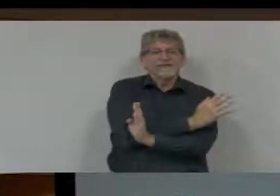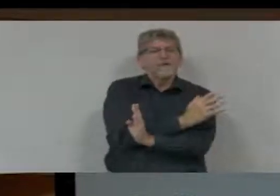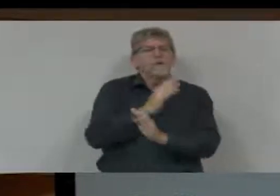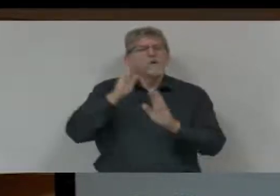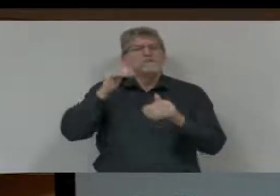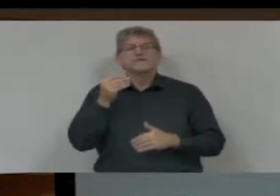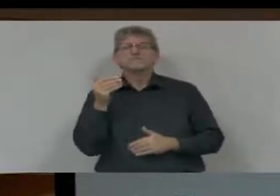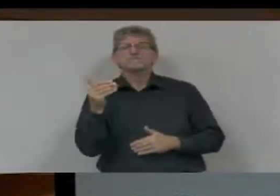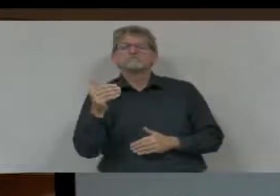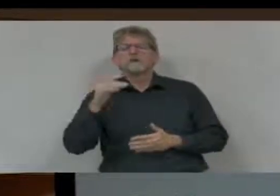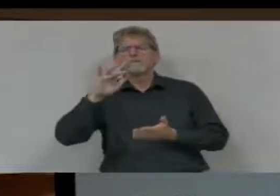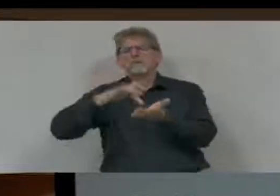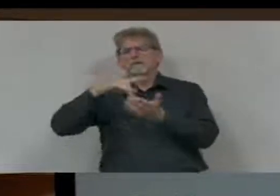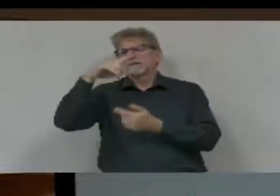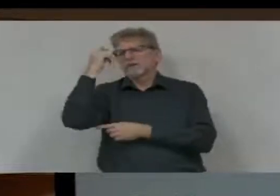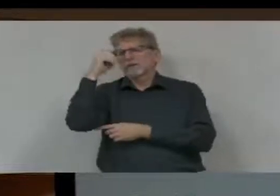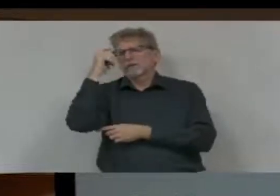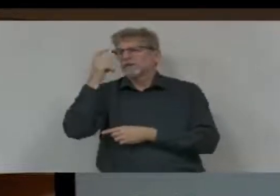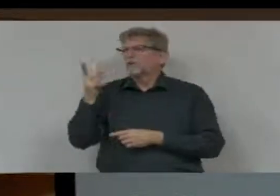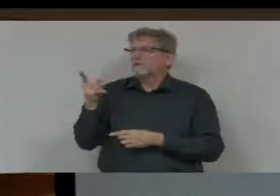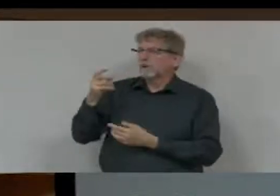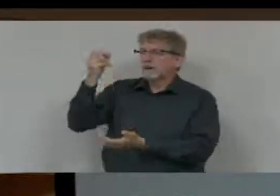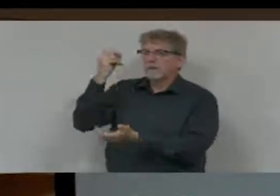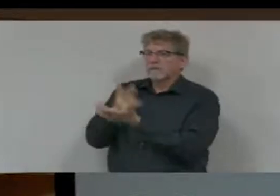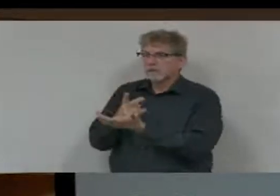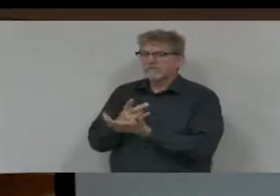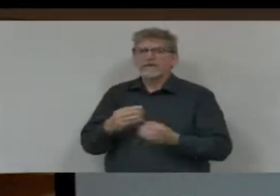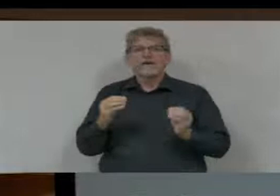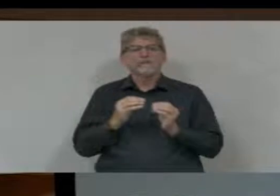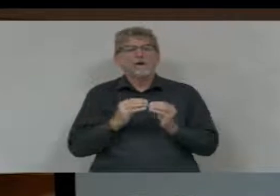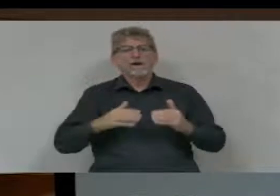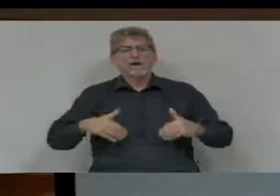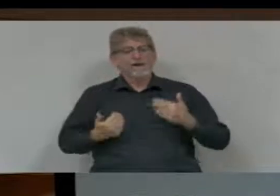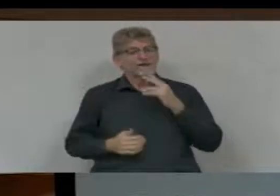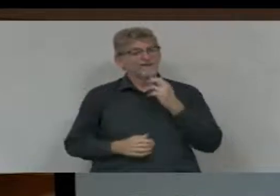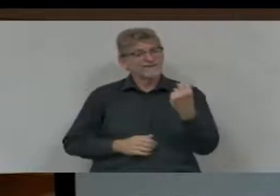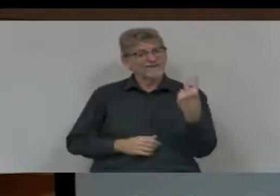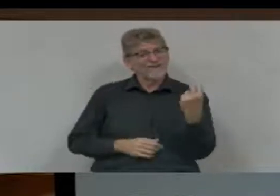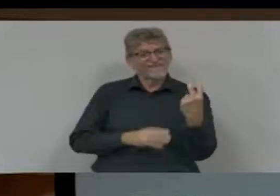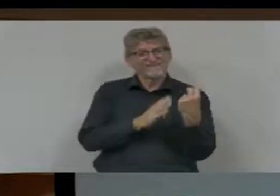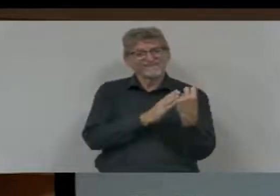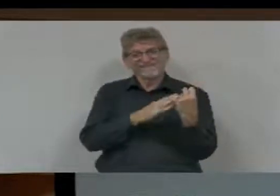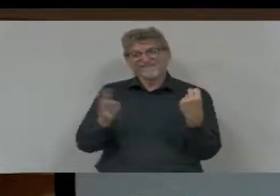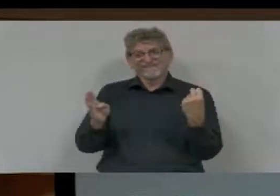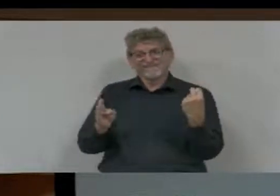to vaccinate children 12 and older, and then after that, younger children.